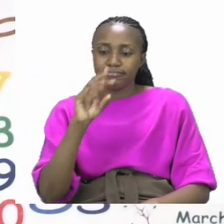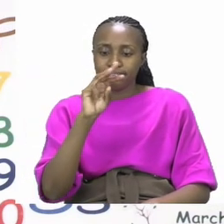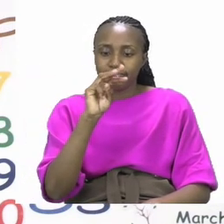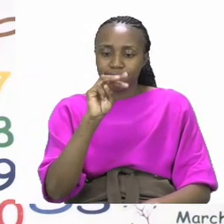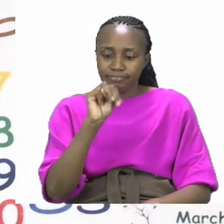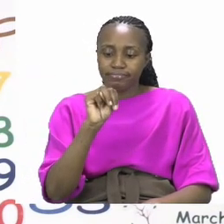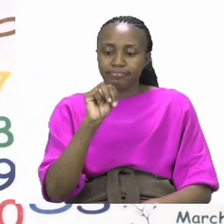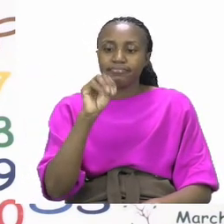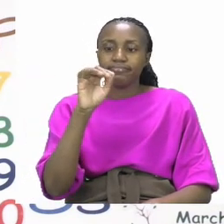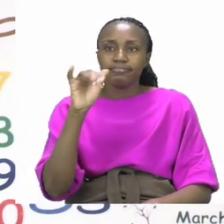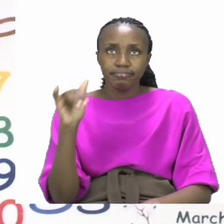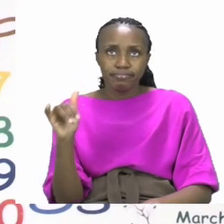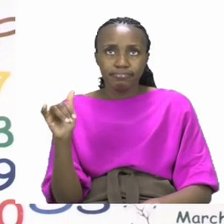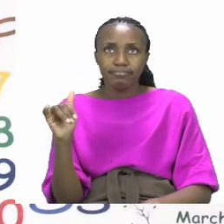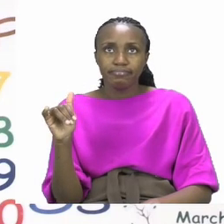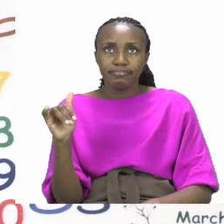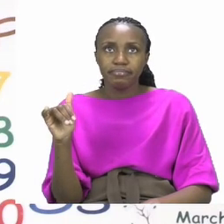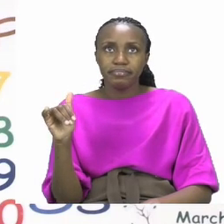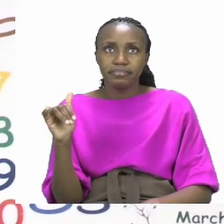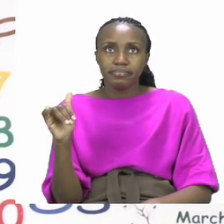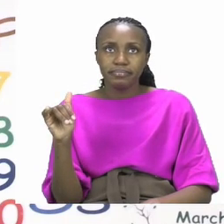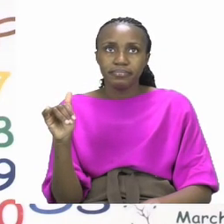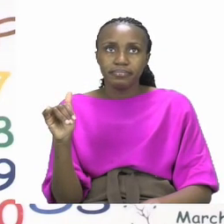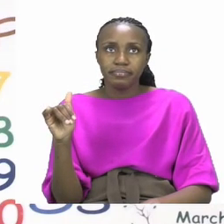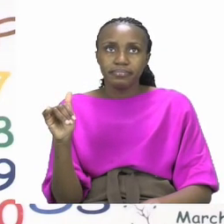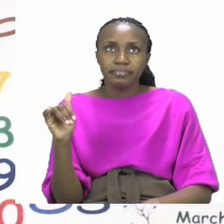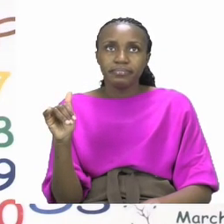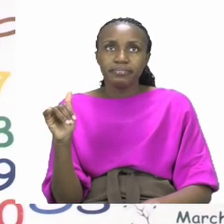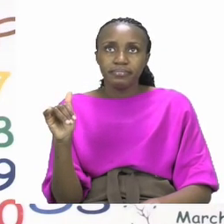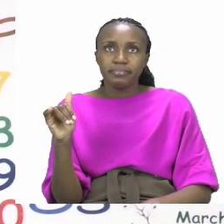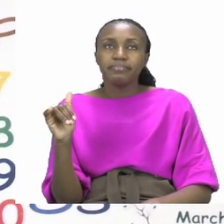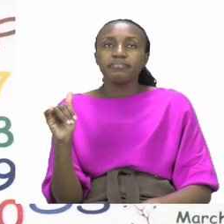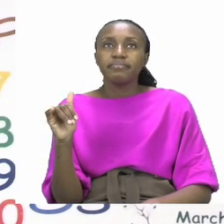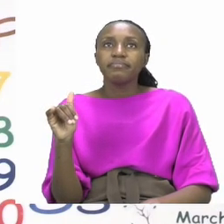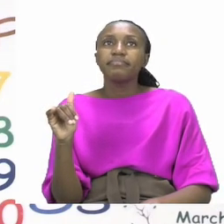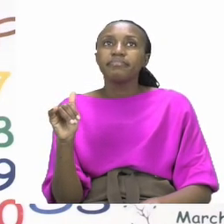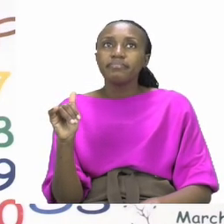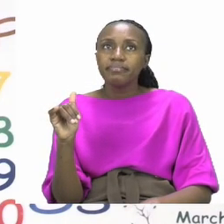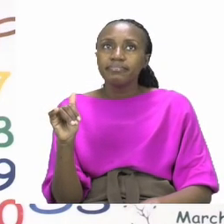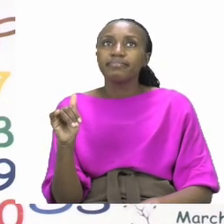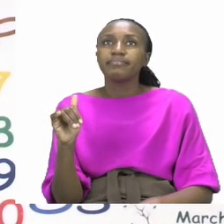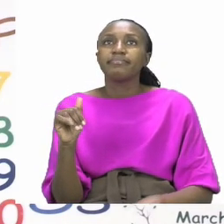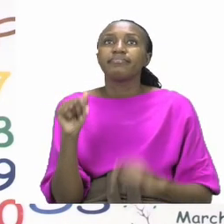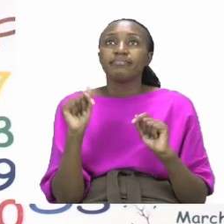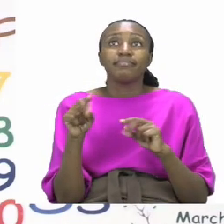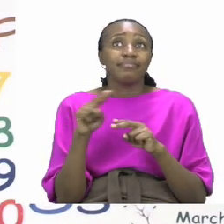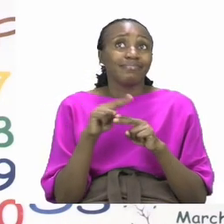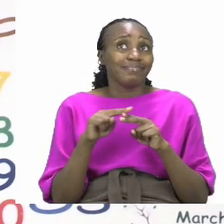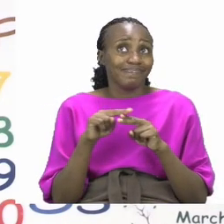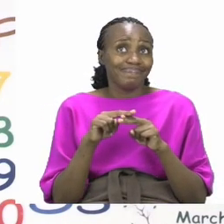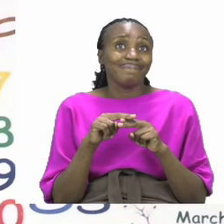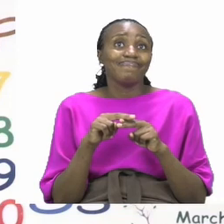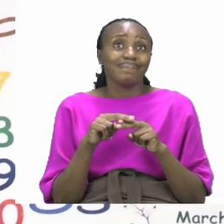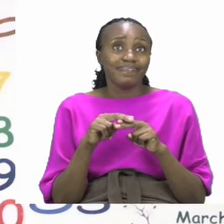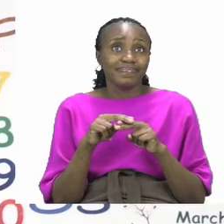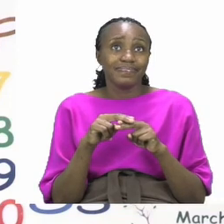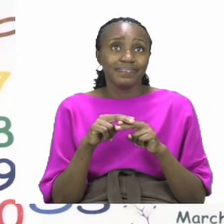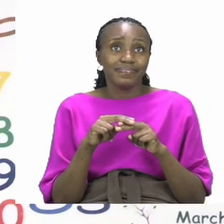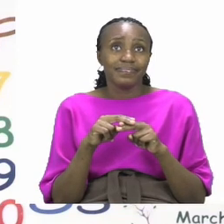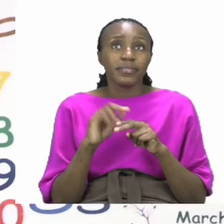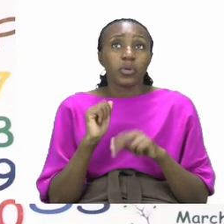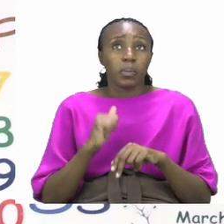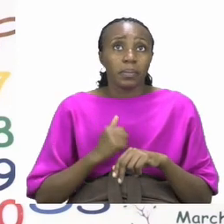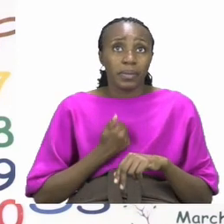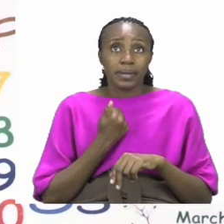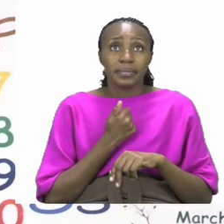going across. That is how we use our crossword puzzle. So the word